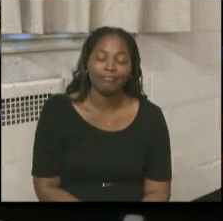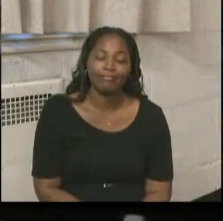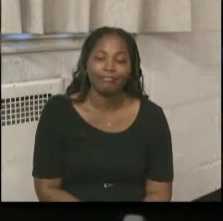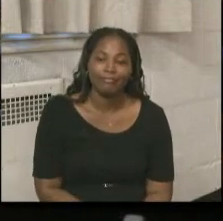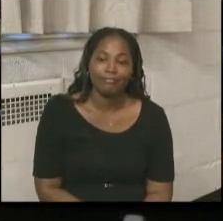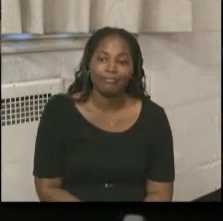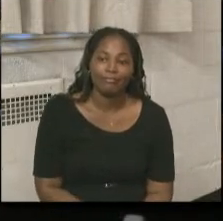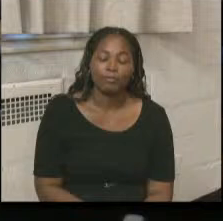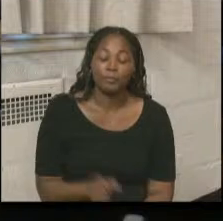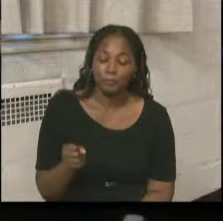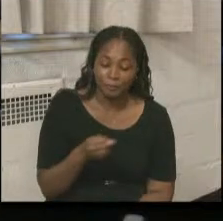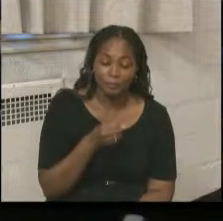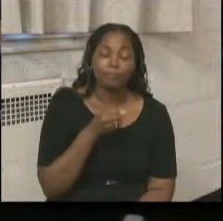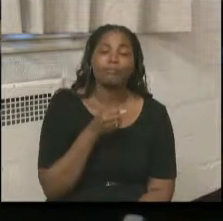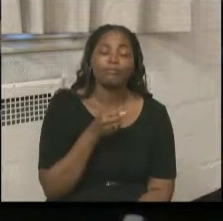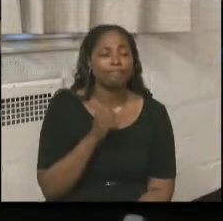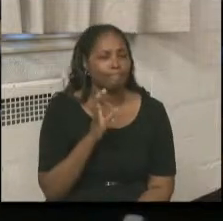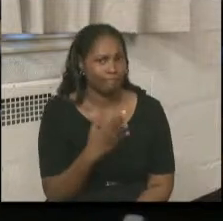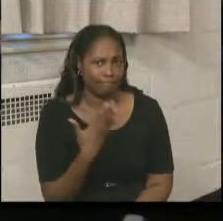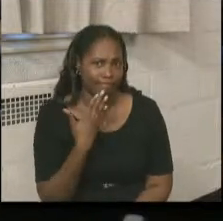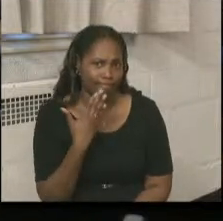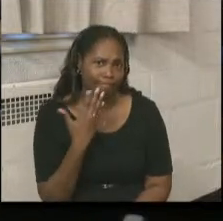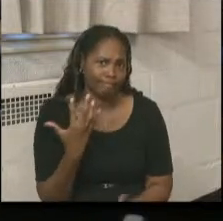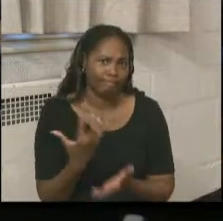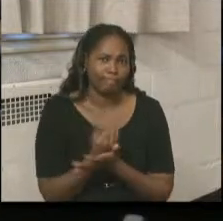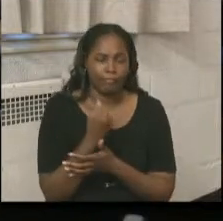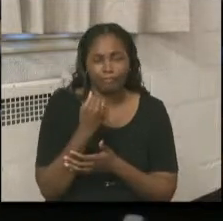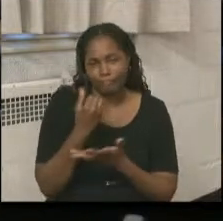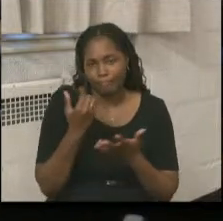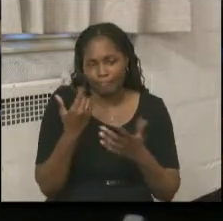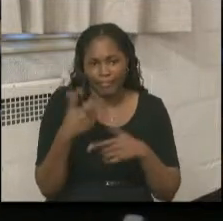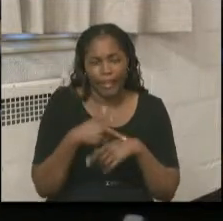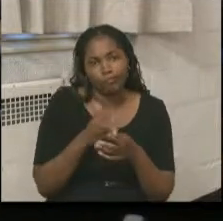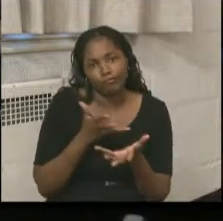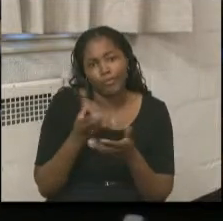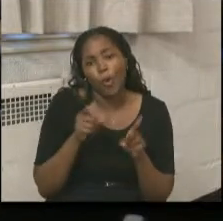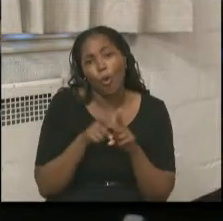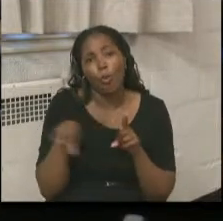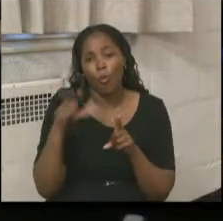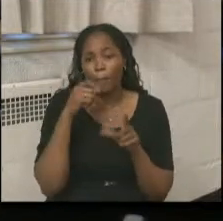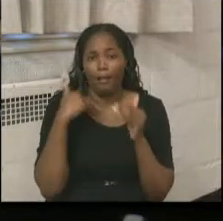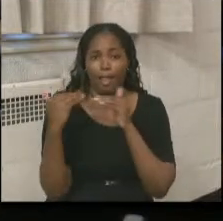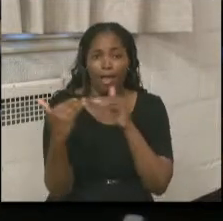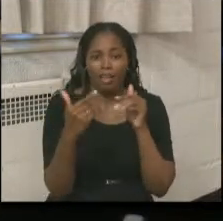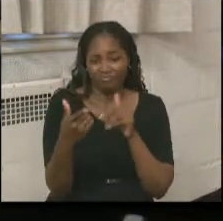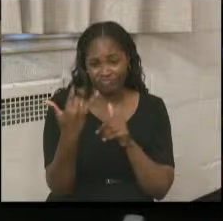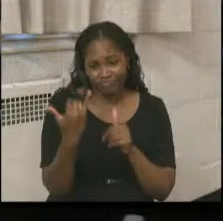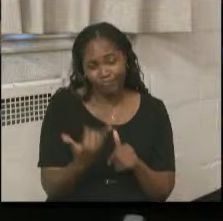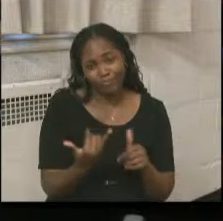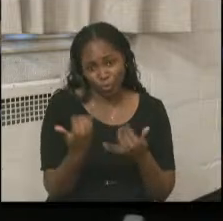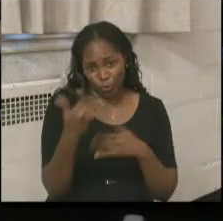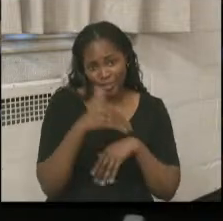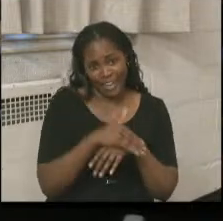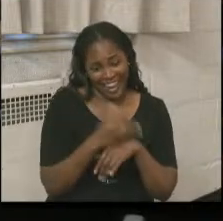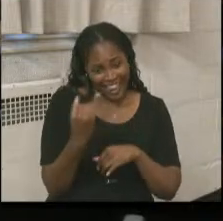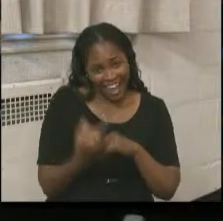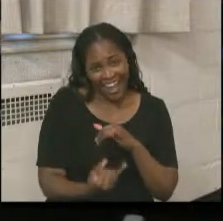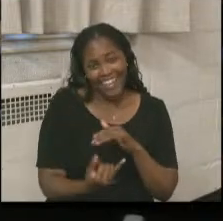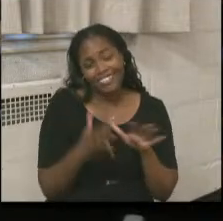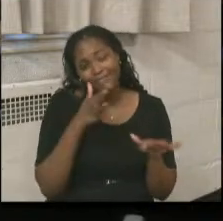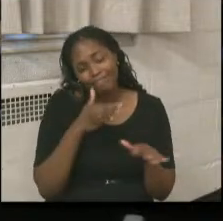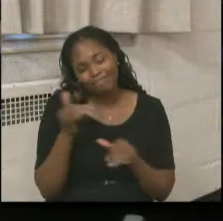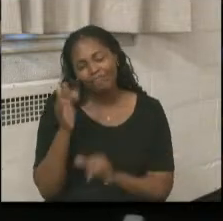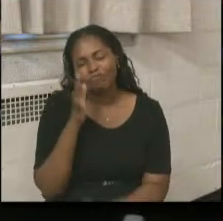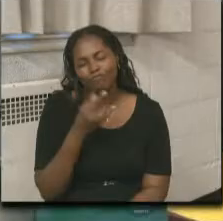Great, thank you for this time. And to my colleagues that are departing us tonight, you will truly be missed. To Ms.